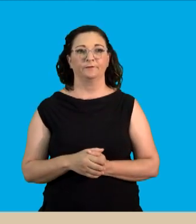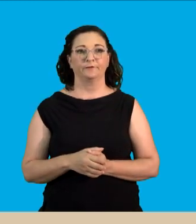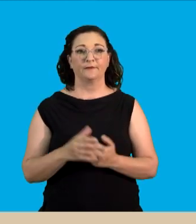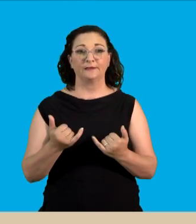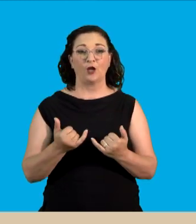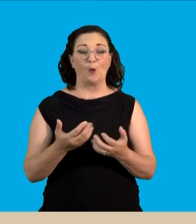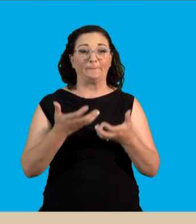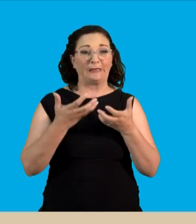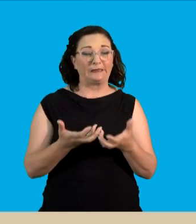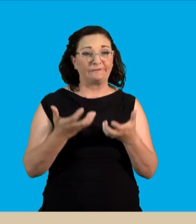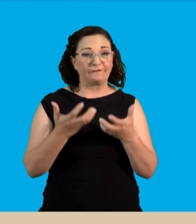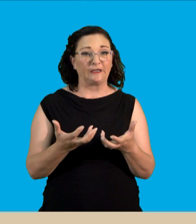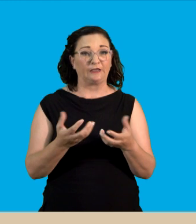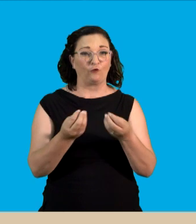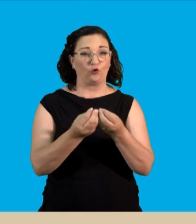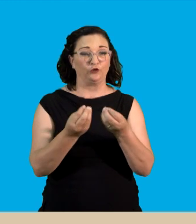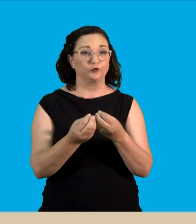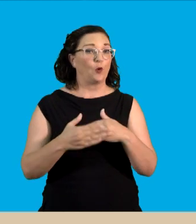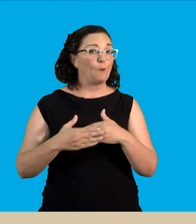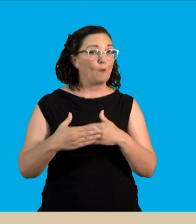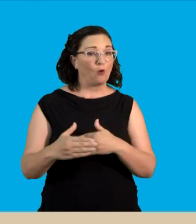more mass of an object,